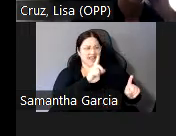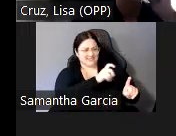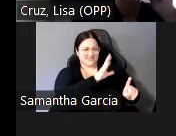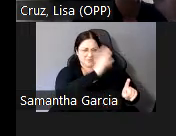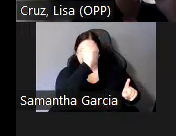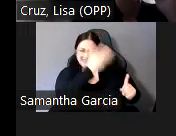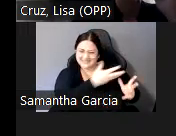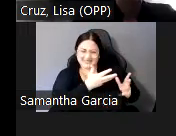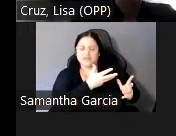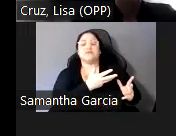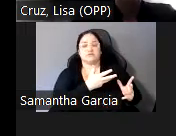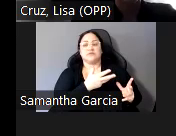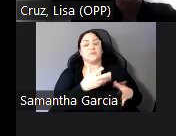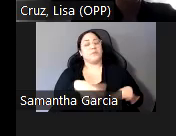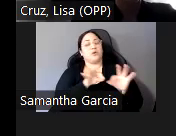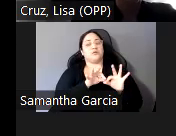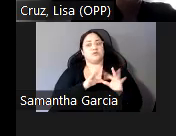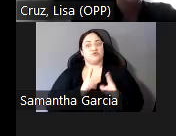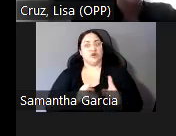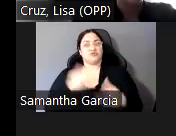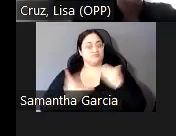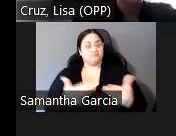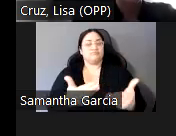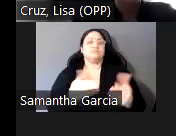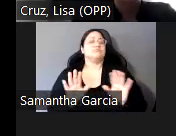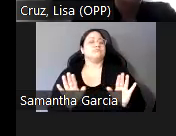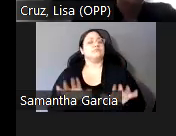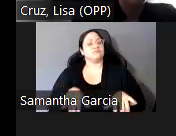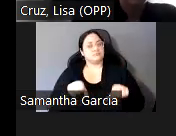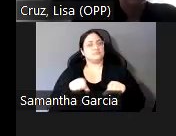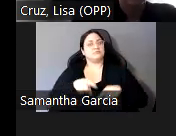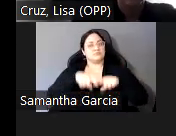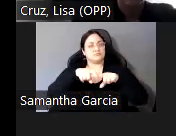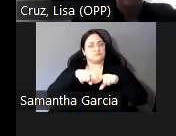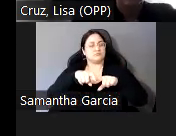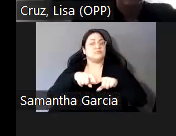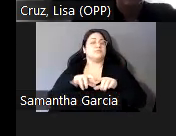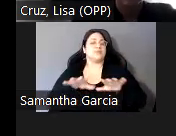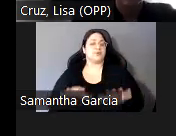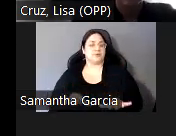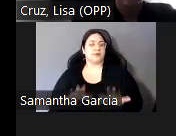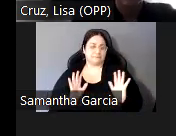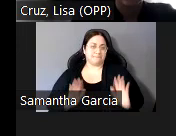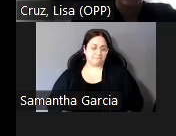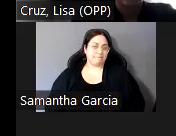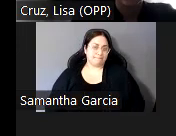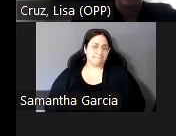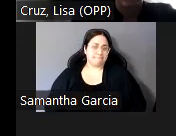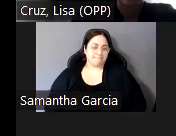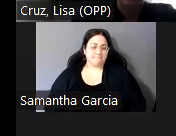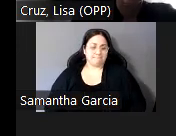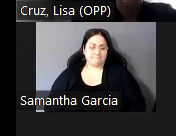wrong with that, because often, outside person can kind of see things differently and, recognize maybe it's